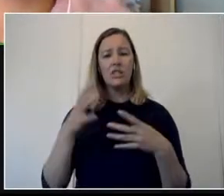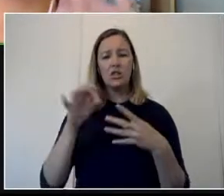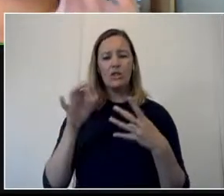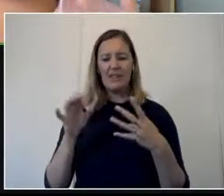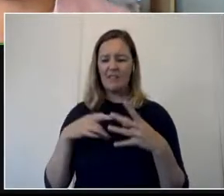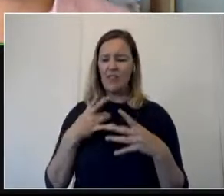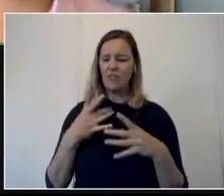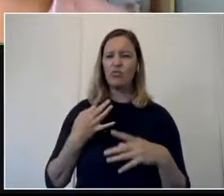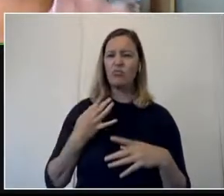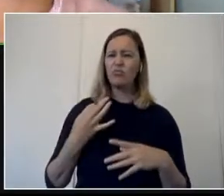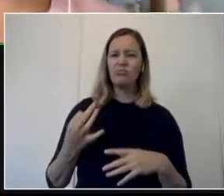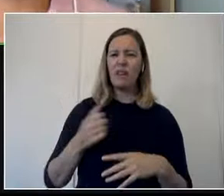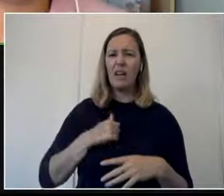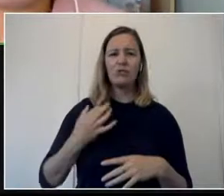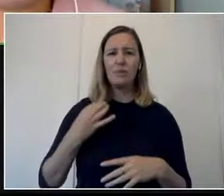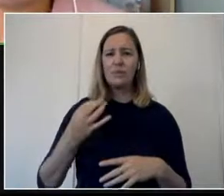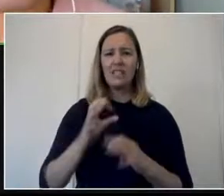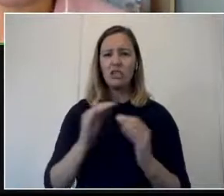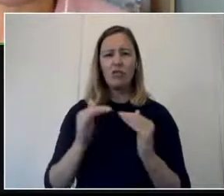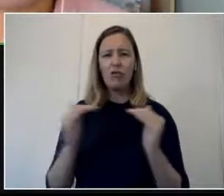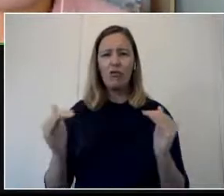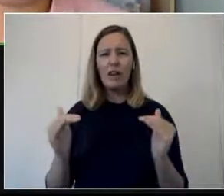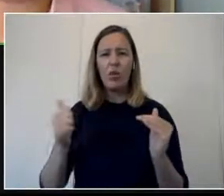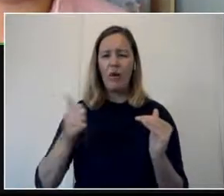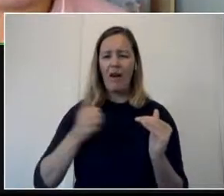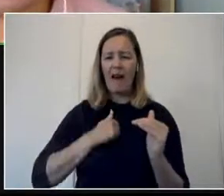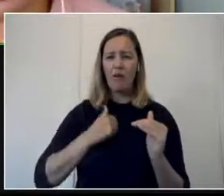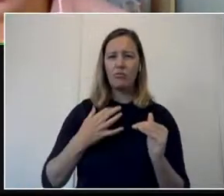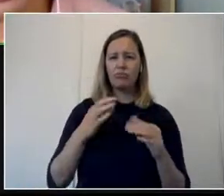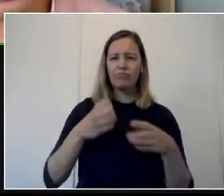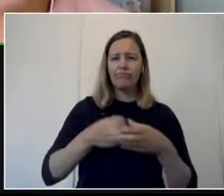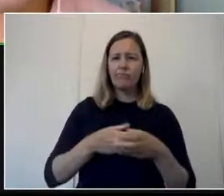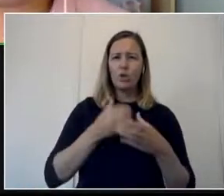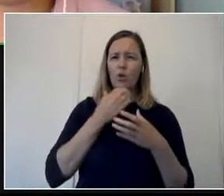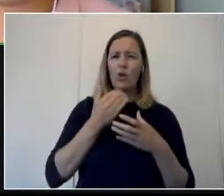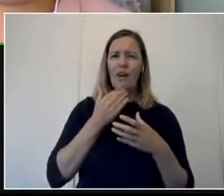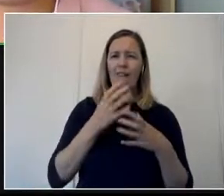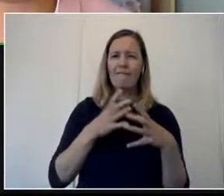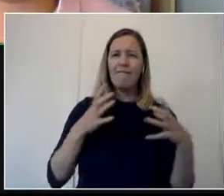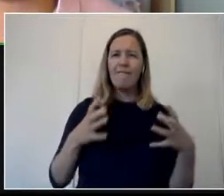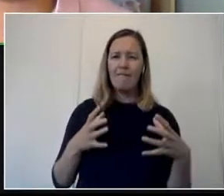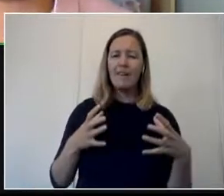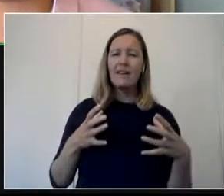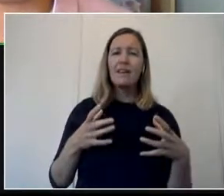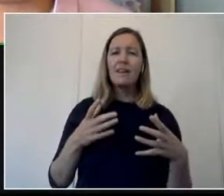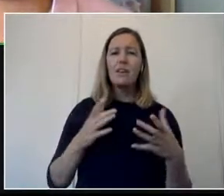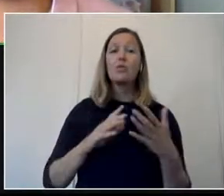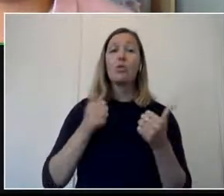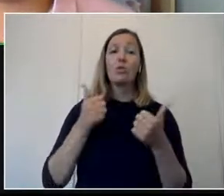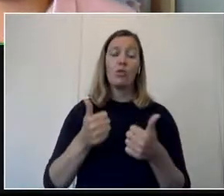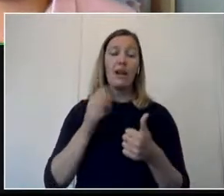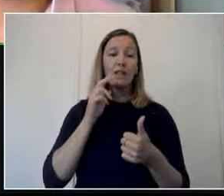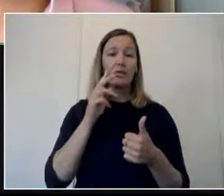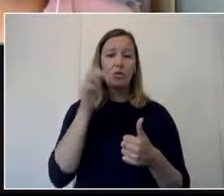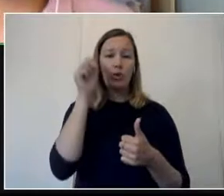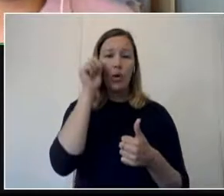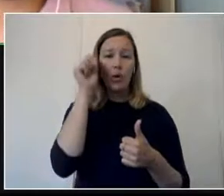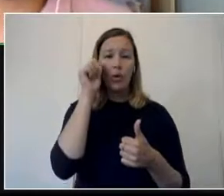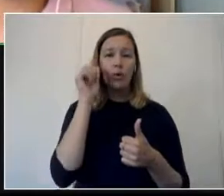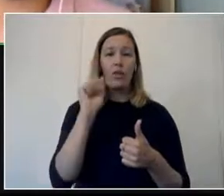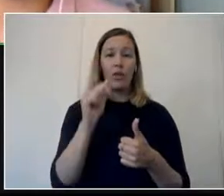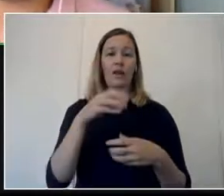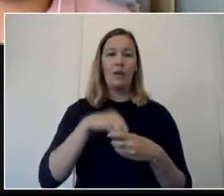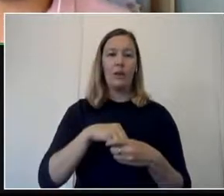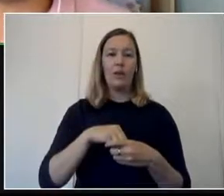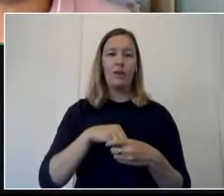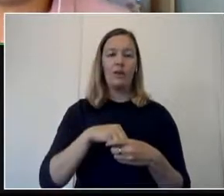the representative voice is not as big enough as it should be. So it's really amazing to see that there was inclusion of,